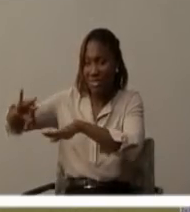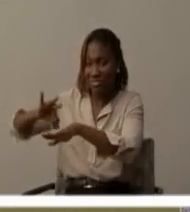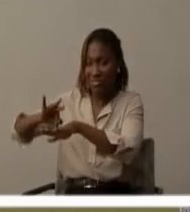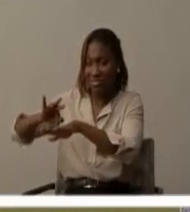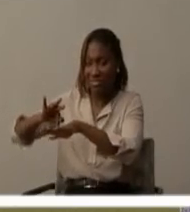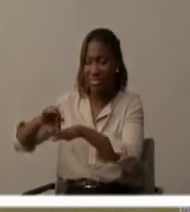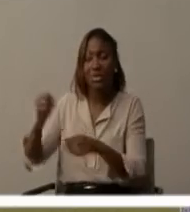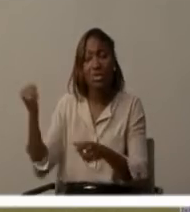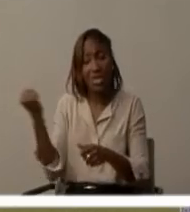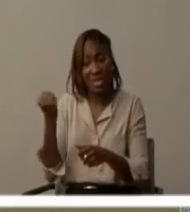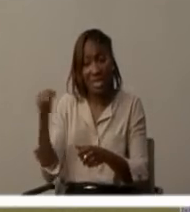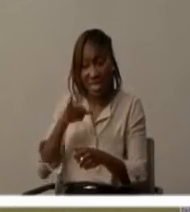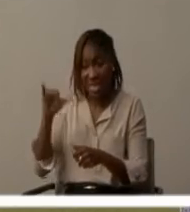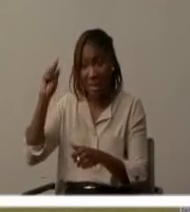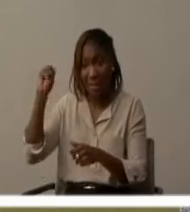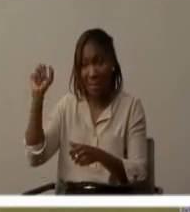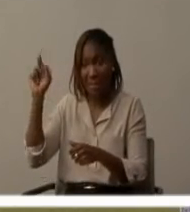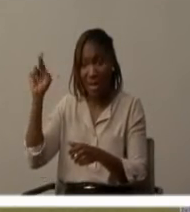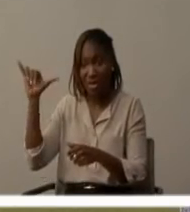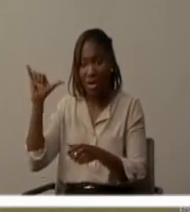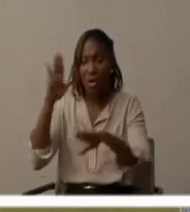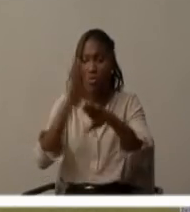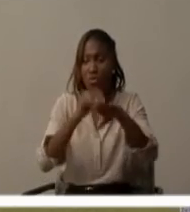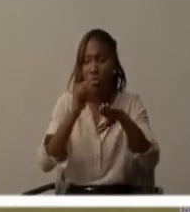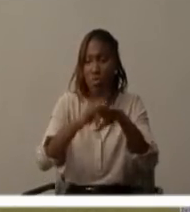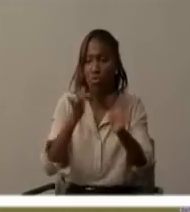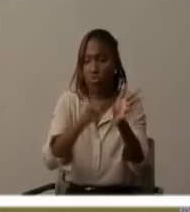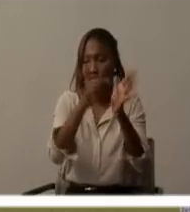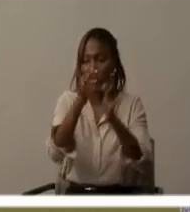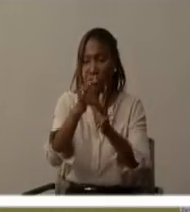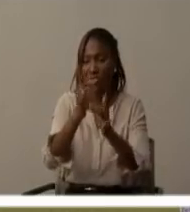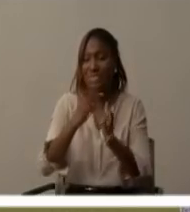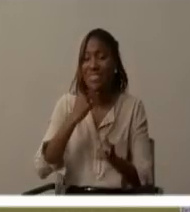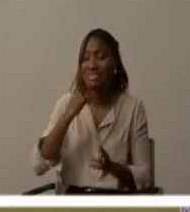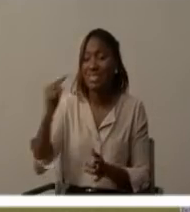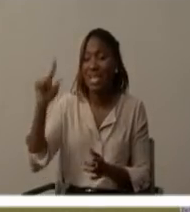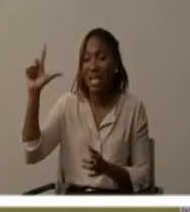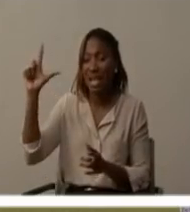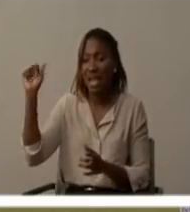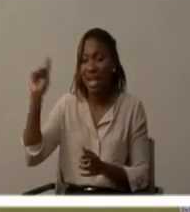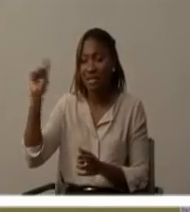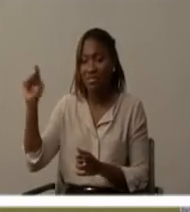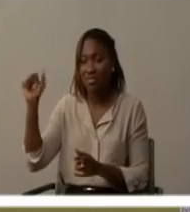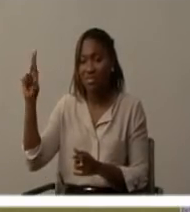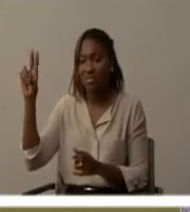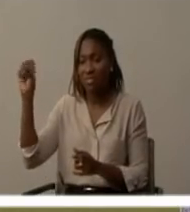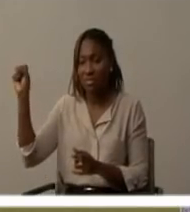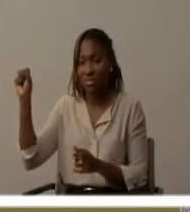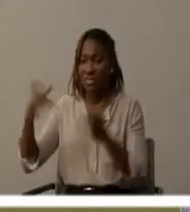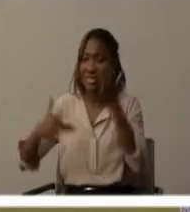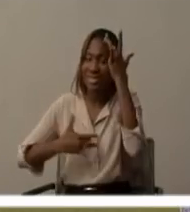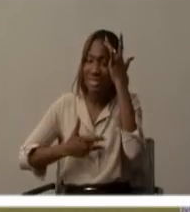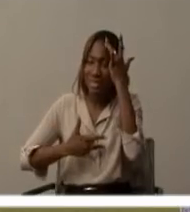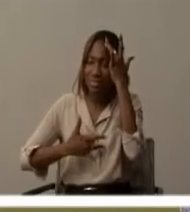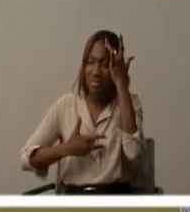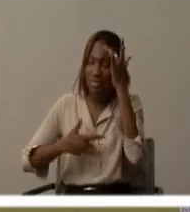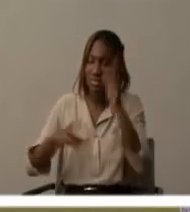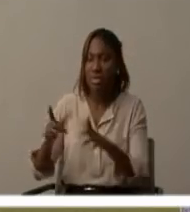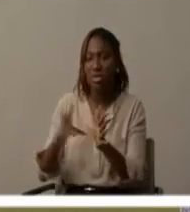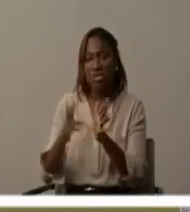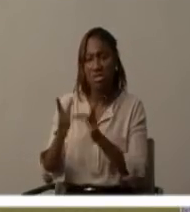Lord, the man you love is ill. On receiving this message, Jesus said,